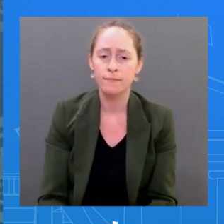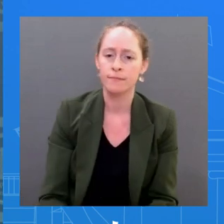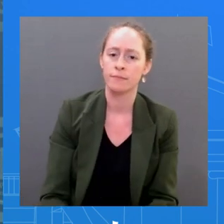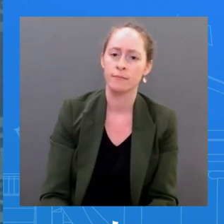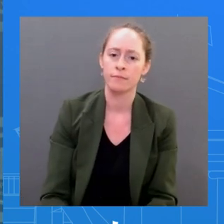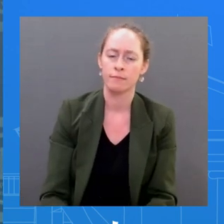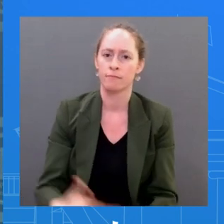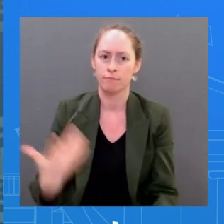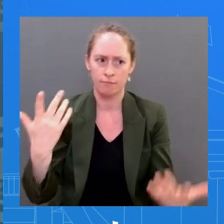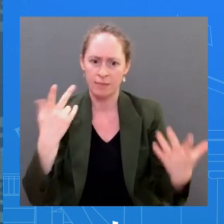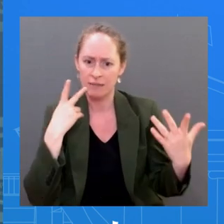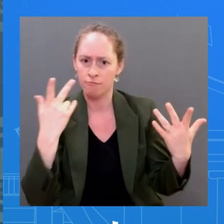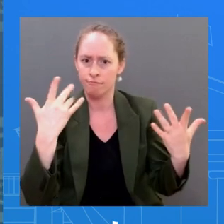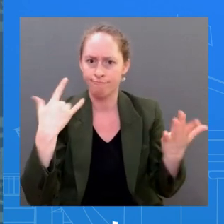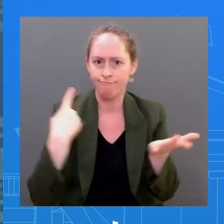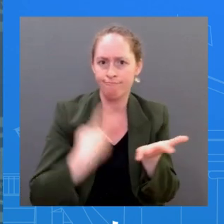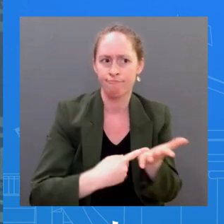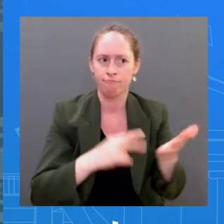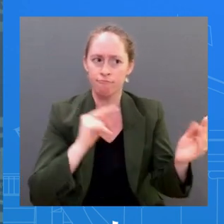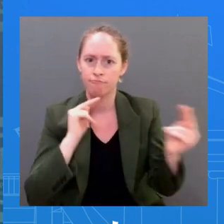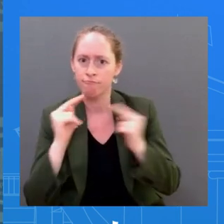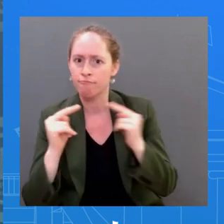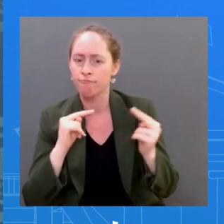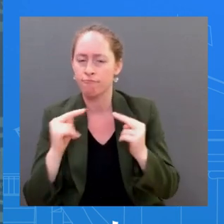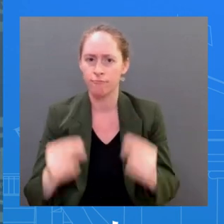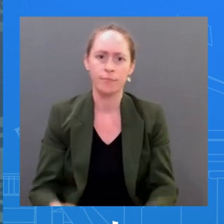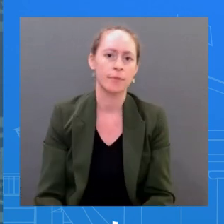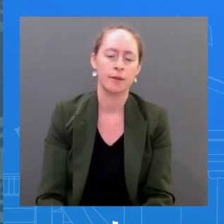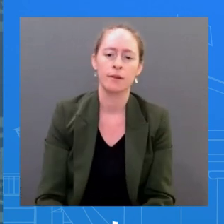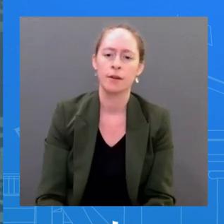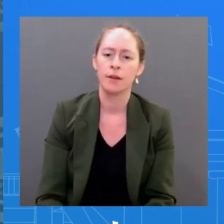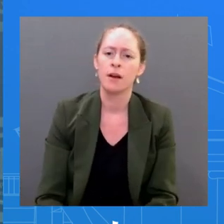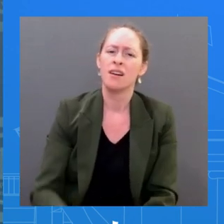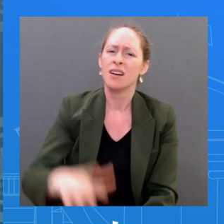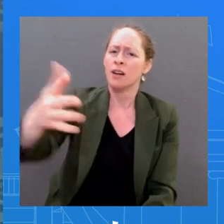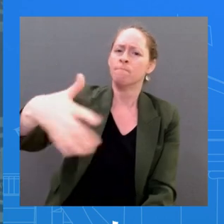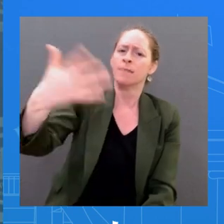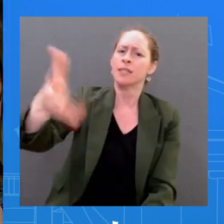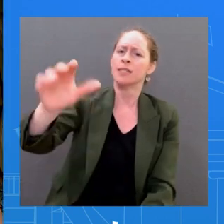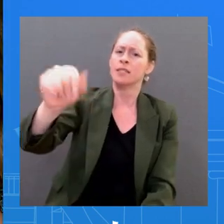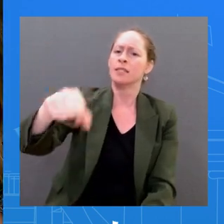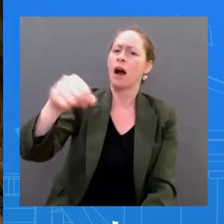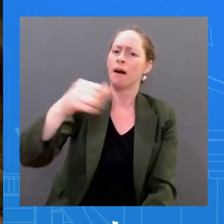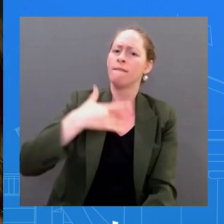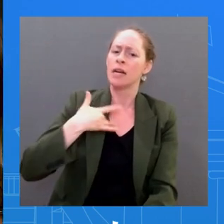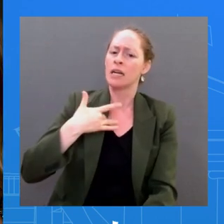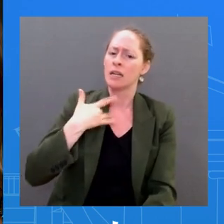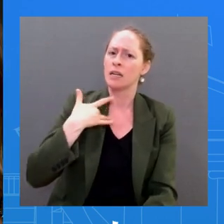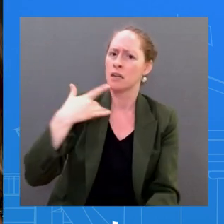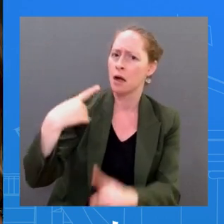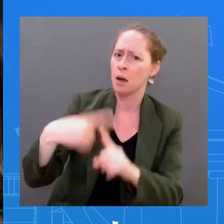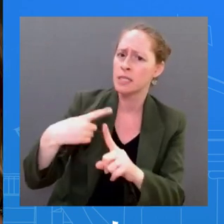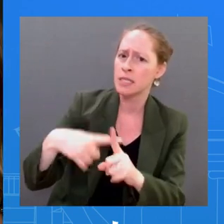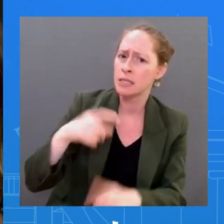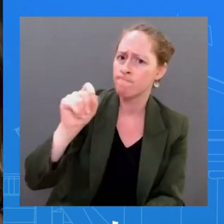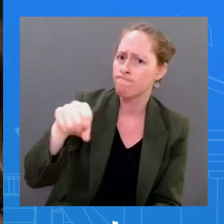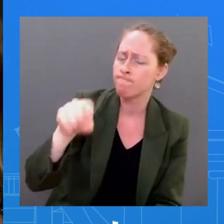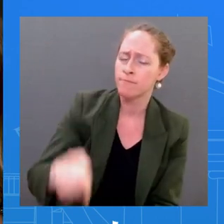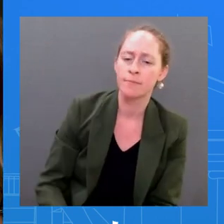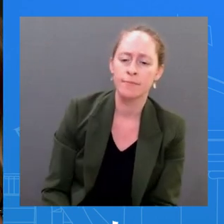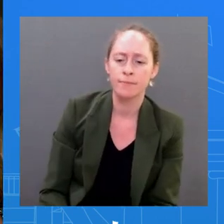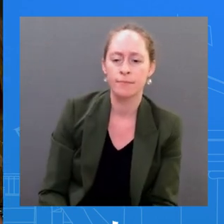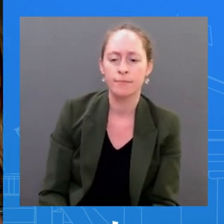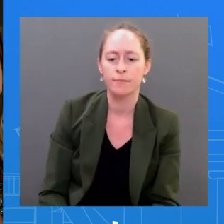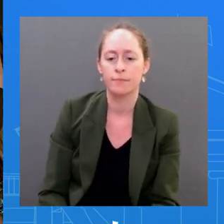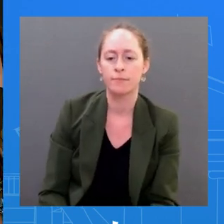like I said, encouraged and wants to continue to see them move forward and take action. And the meeting with Matthew McConaughey, did McConaughey go through